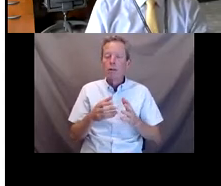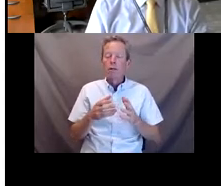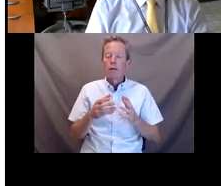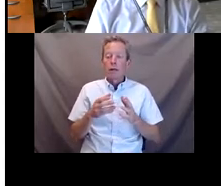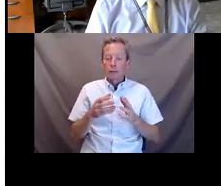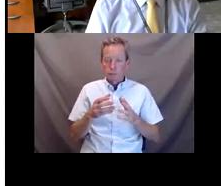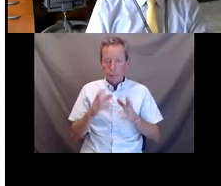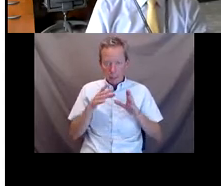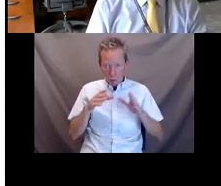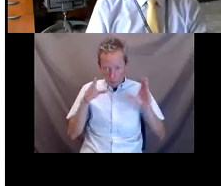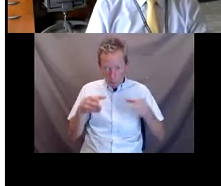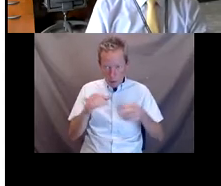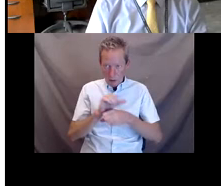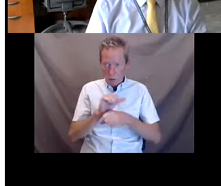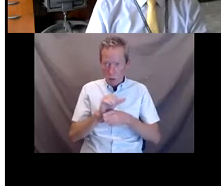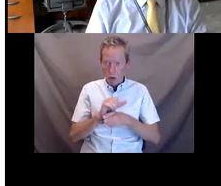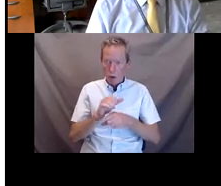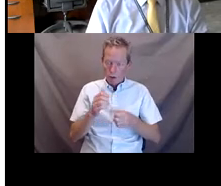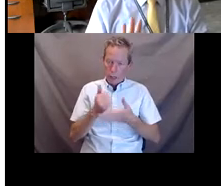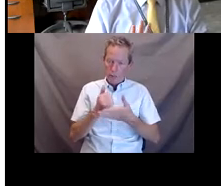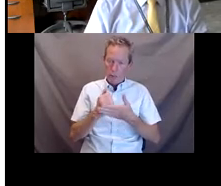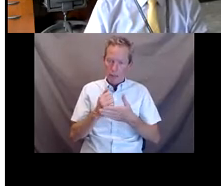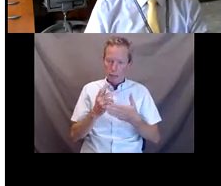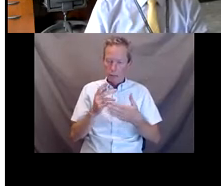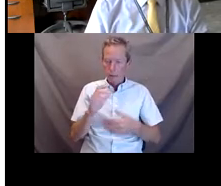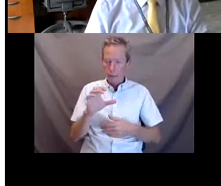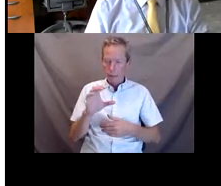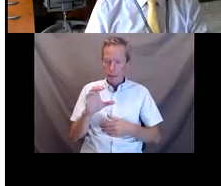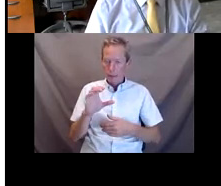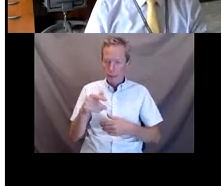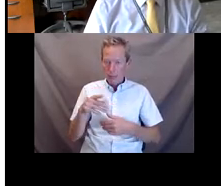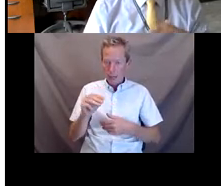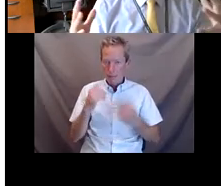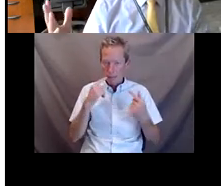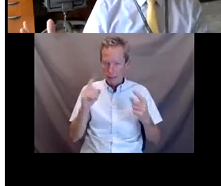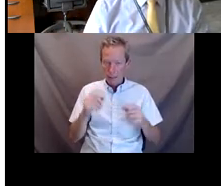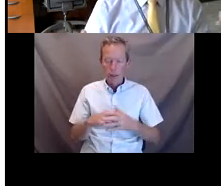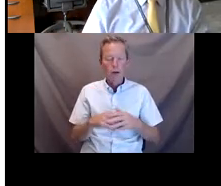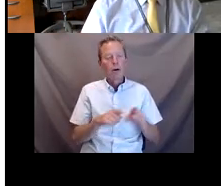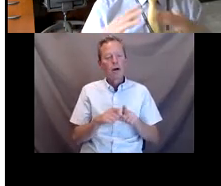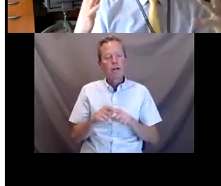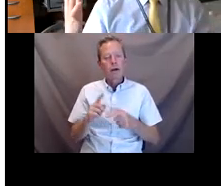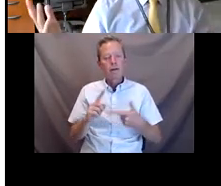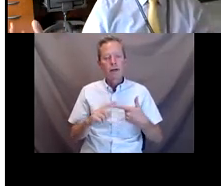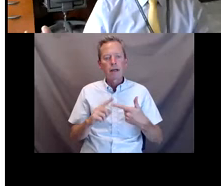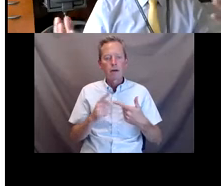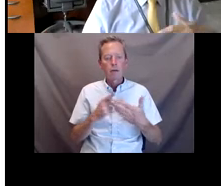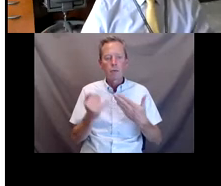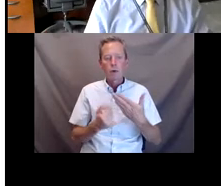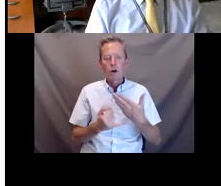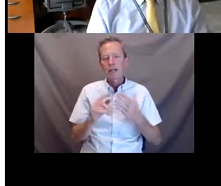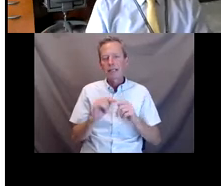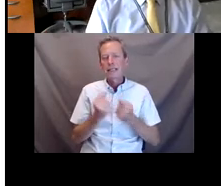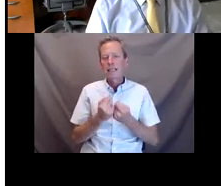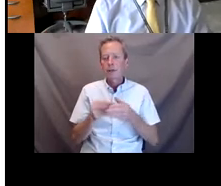make the CPM project a success. We also have a project team that's more extensive, kind of takes the